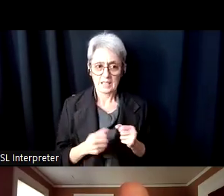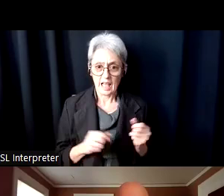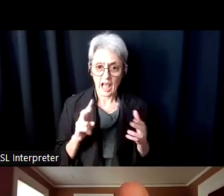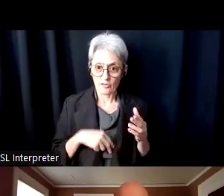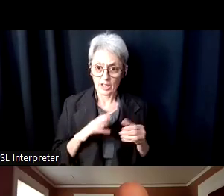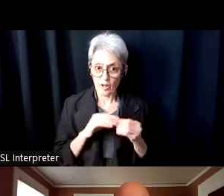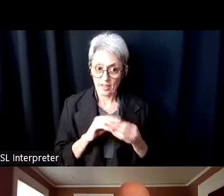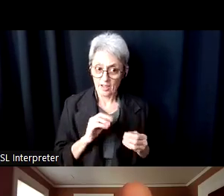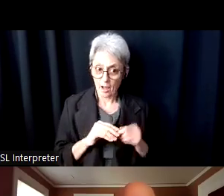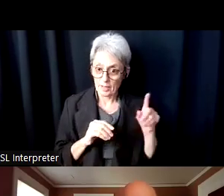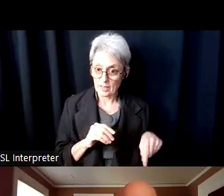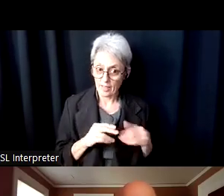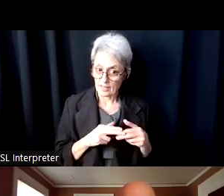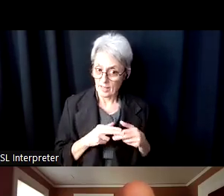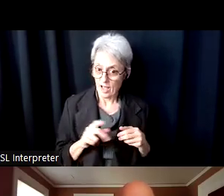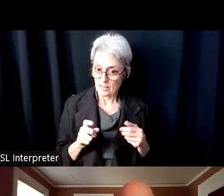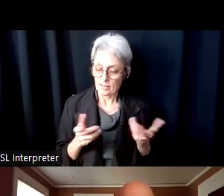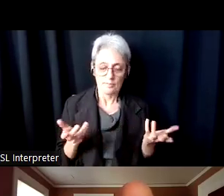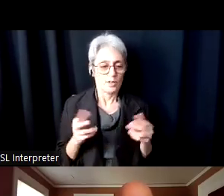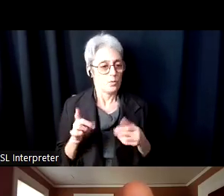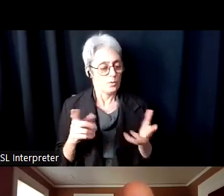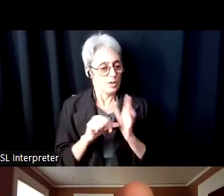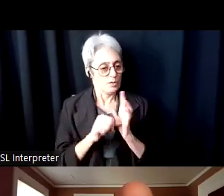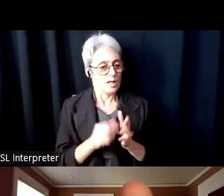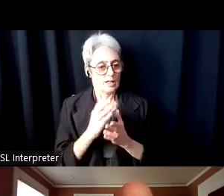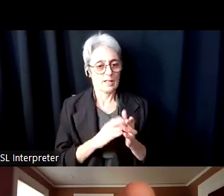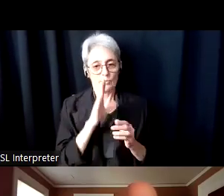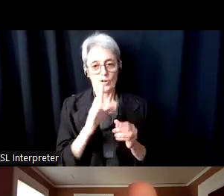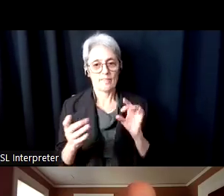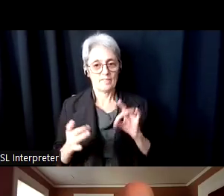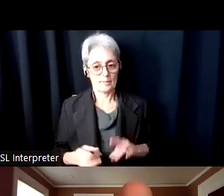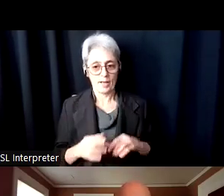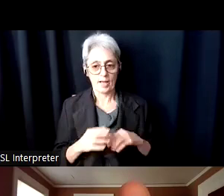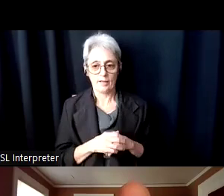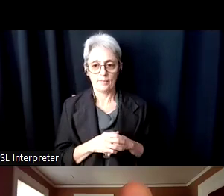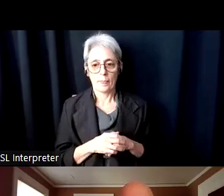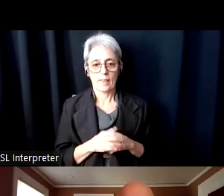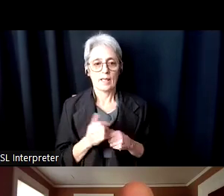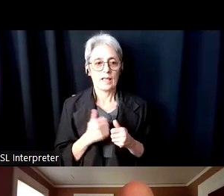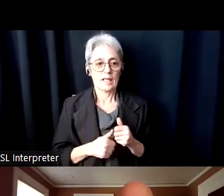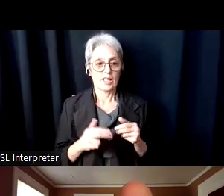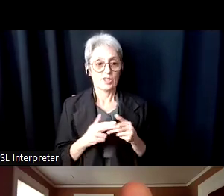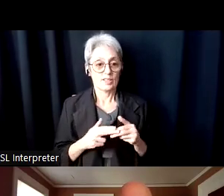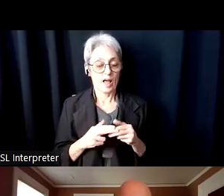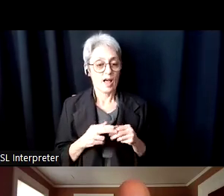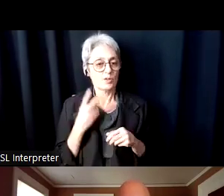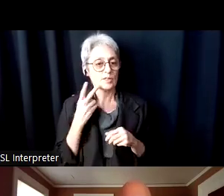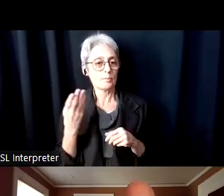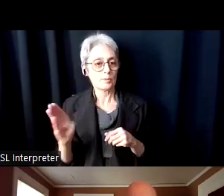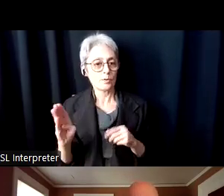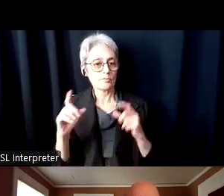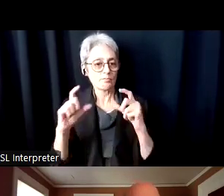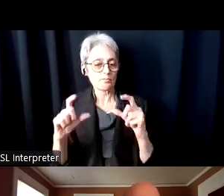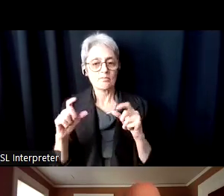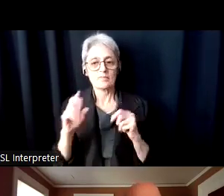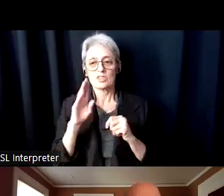slides, but we did want to highlight some of the direct feedback we received. So each of the slides you'll see in blue are direct comments we